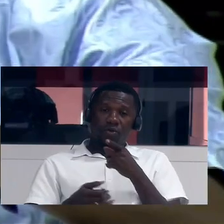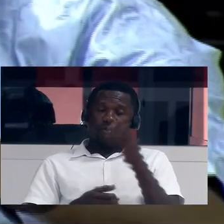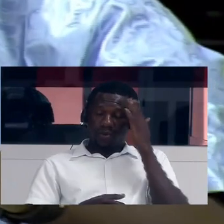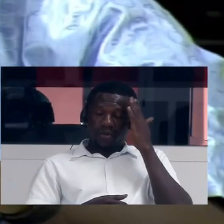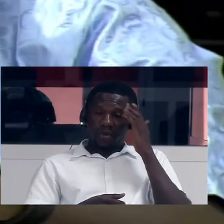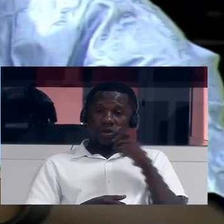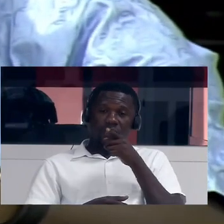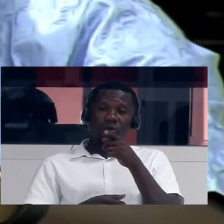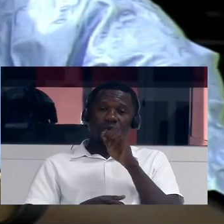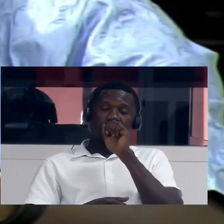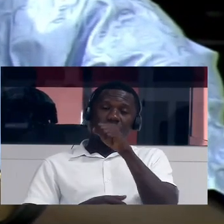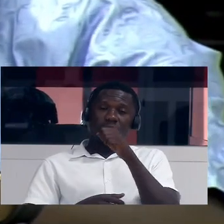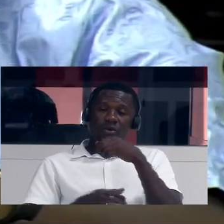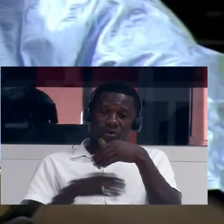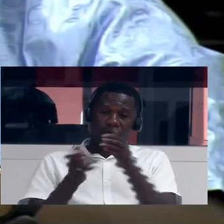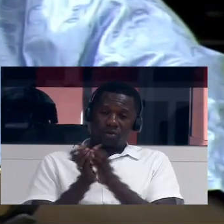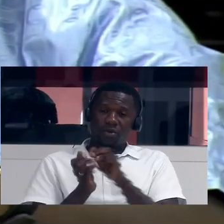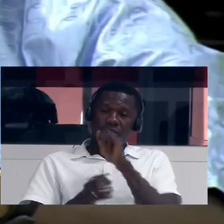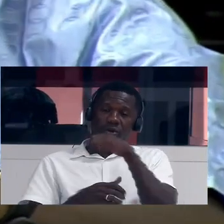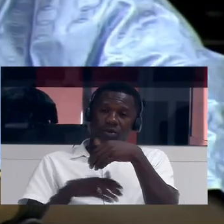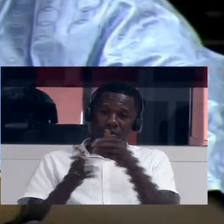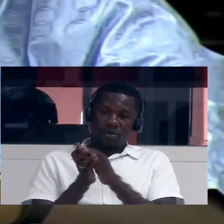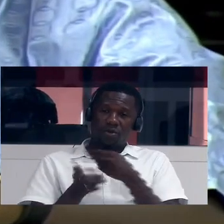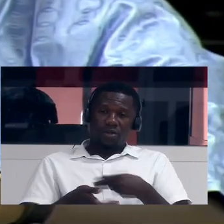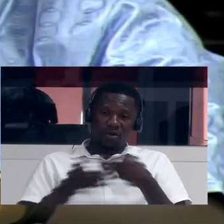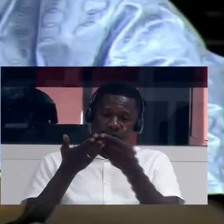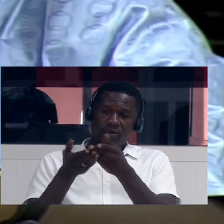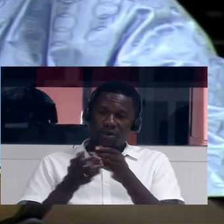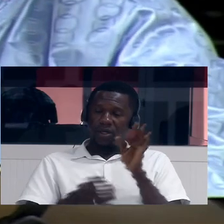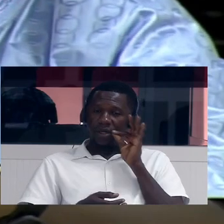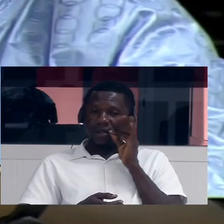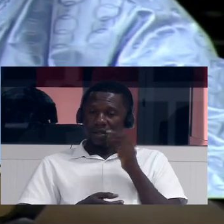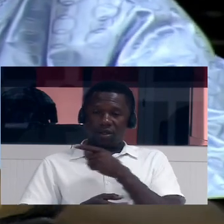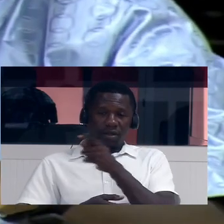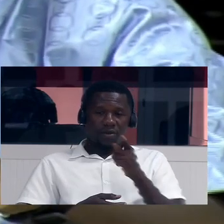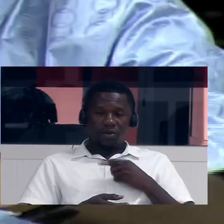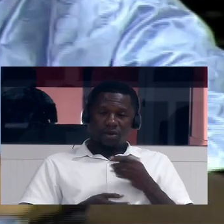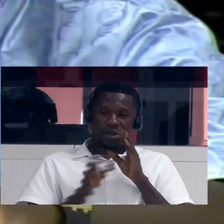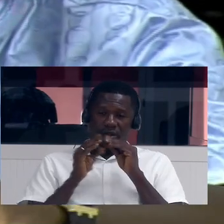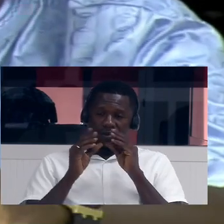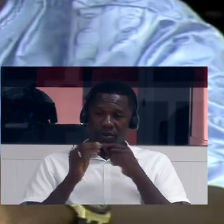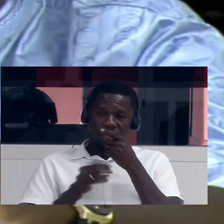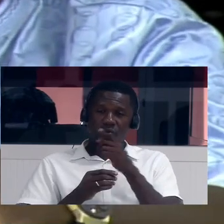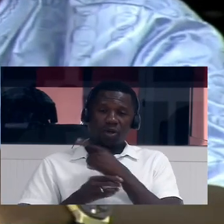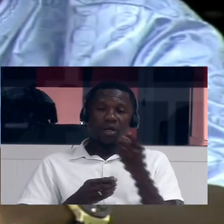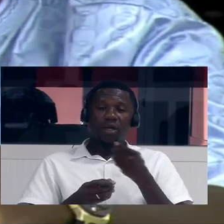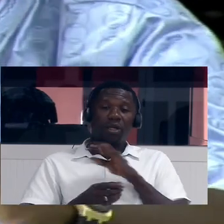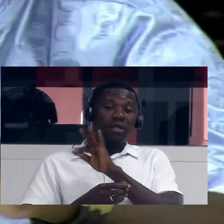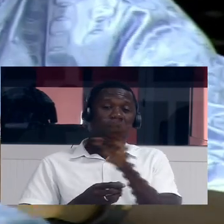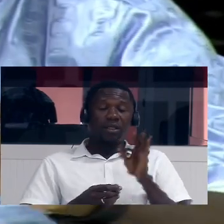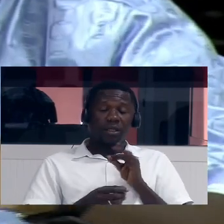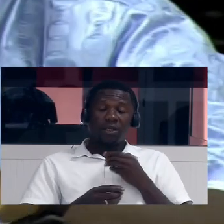know that your forces, your units were not giving you the answers. They were not telling you whether they used live